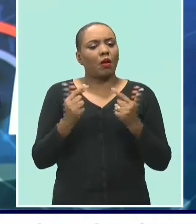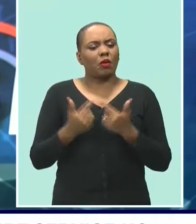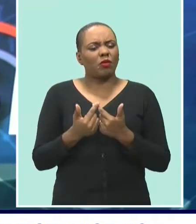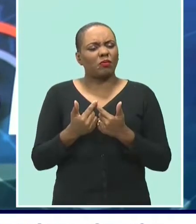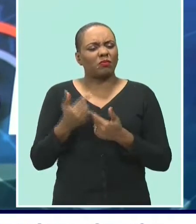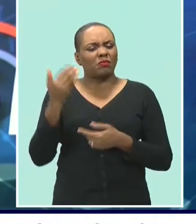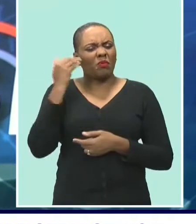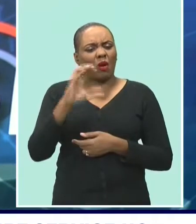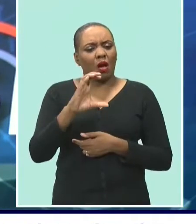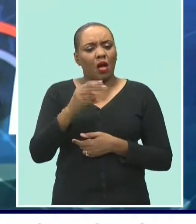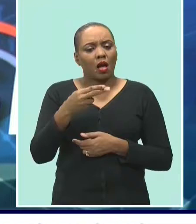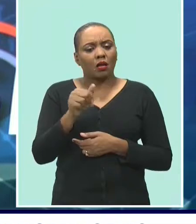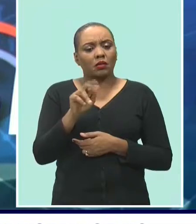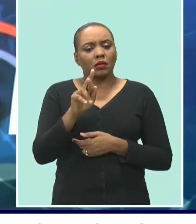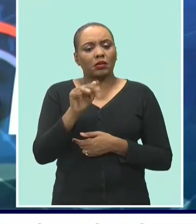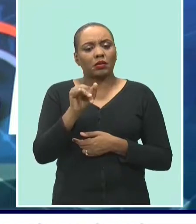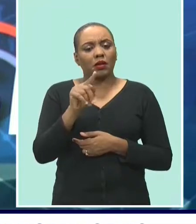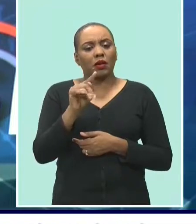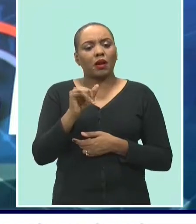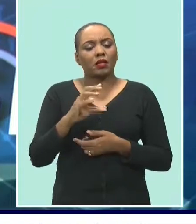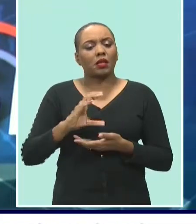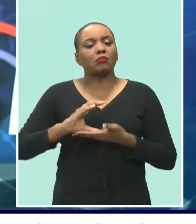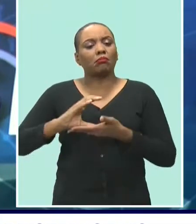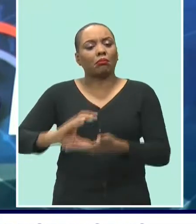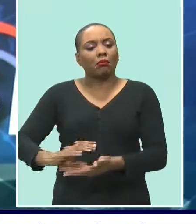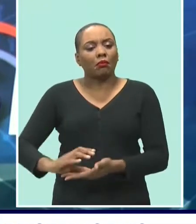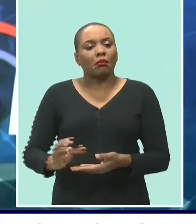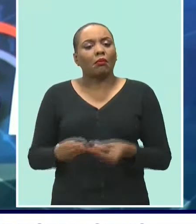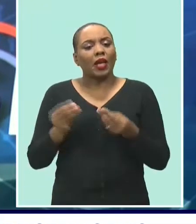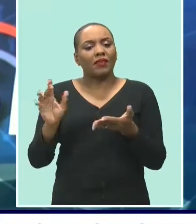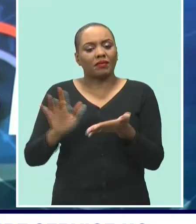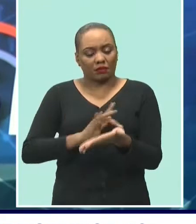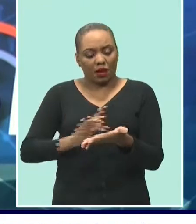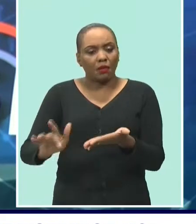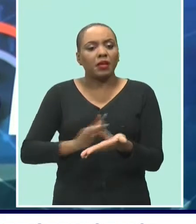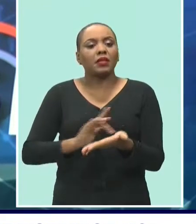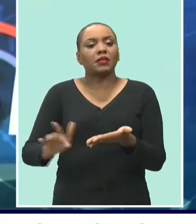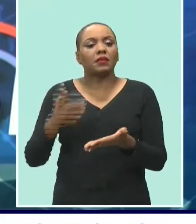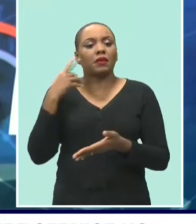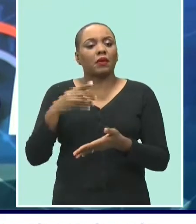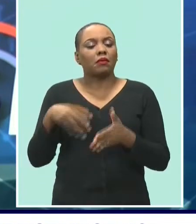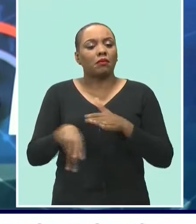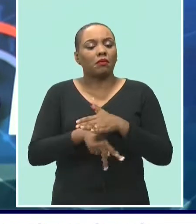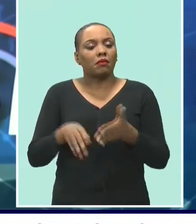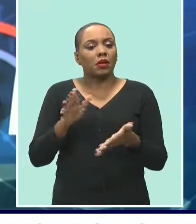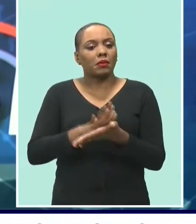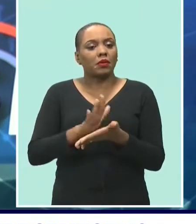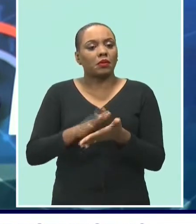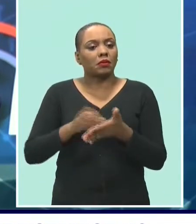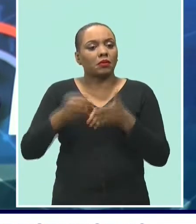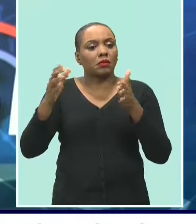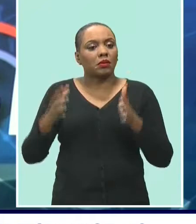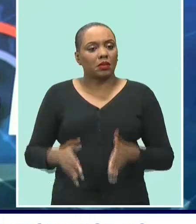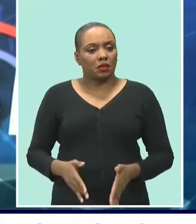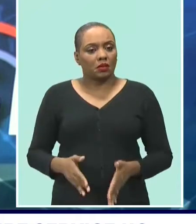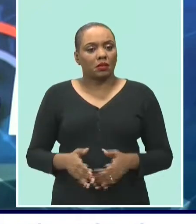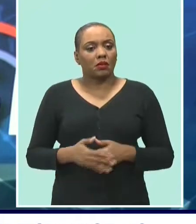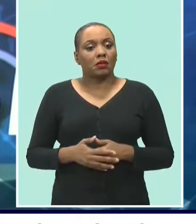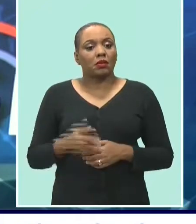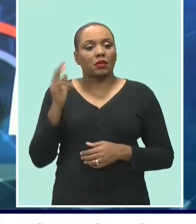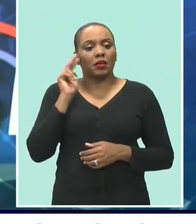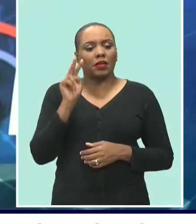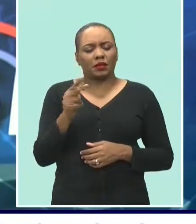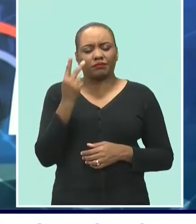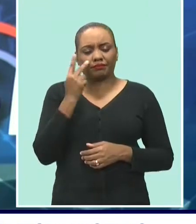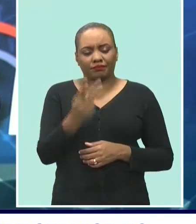and Christina Foundation presented Kindle tablets to Class 3 St. Albans primary students. Rianne Phillips attended that event